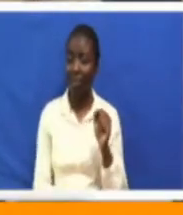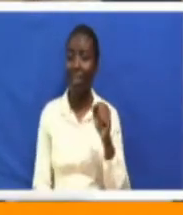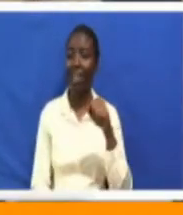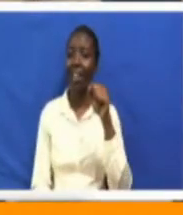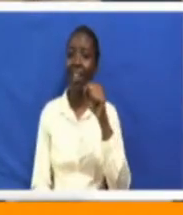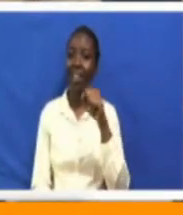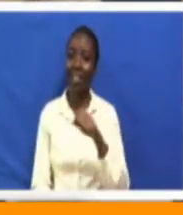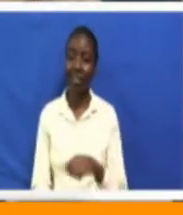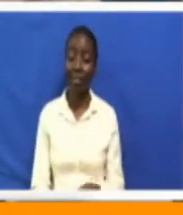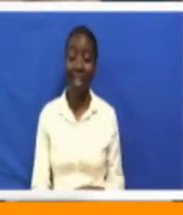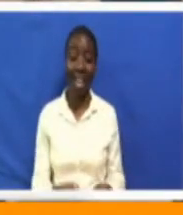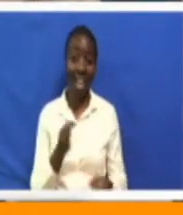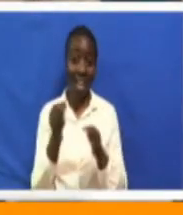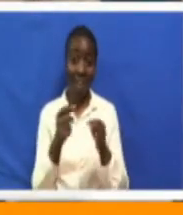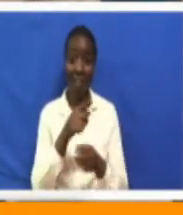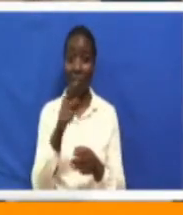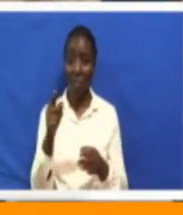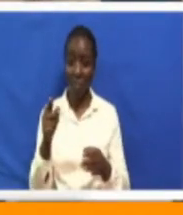foreign